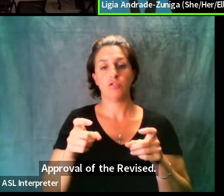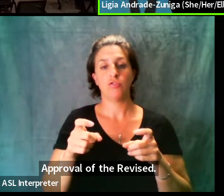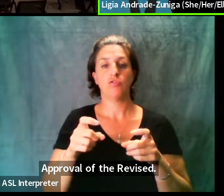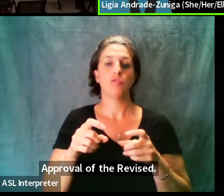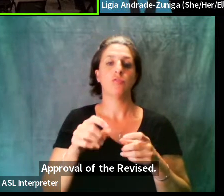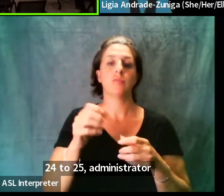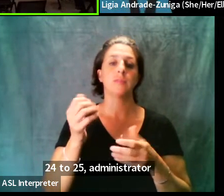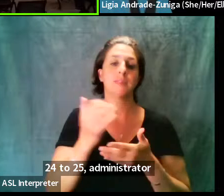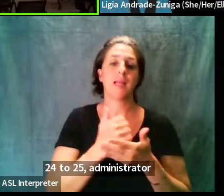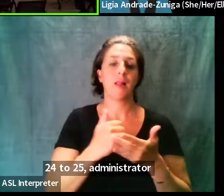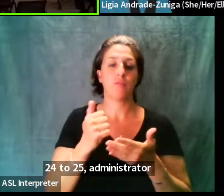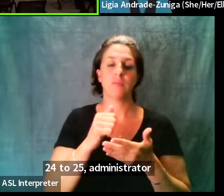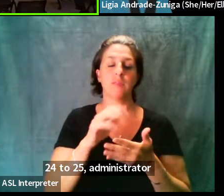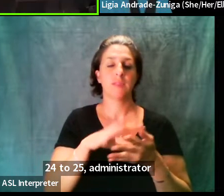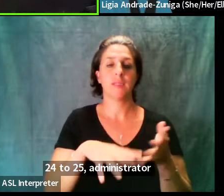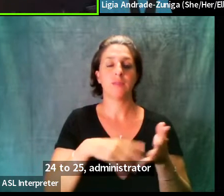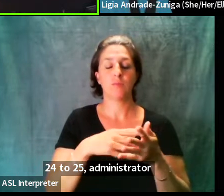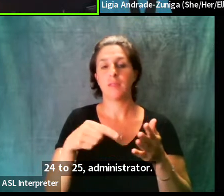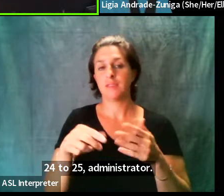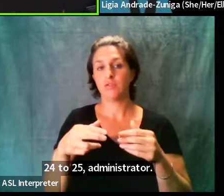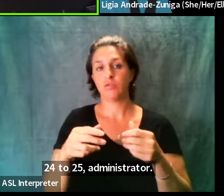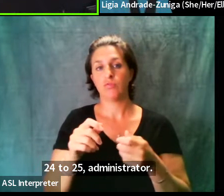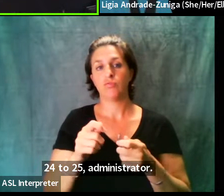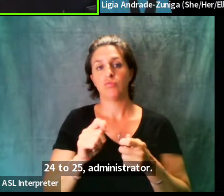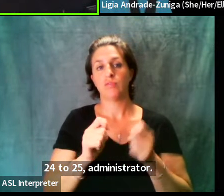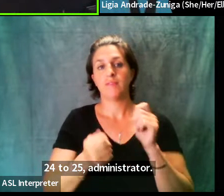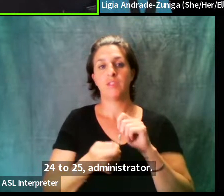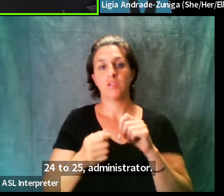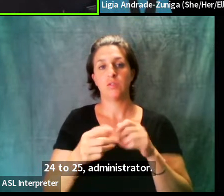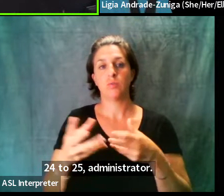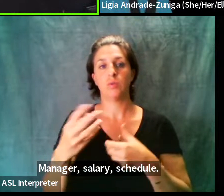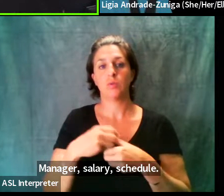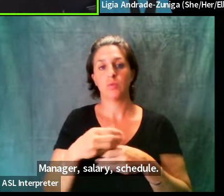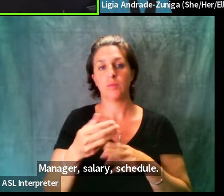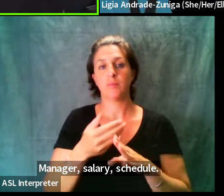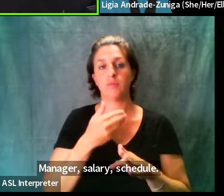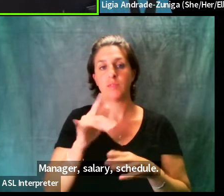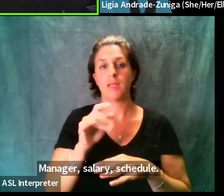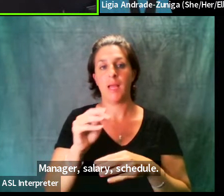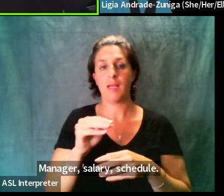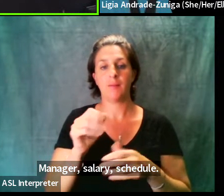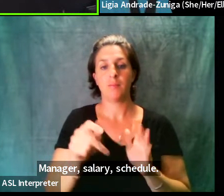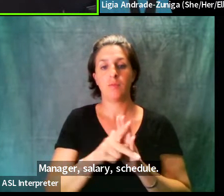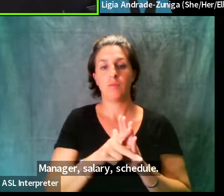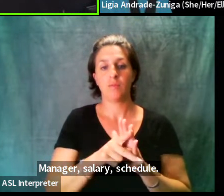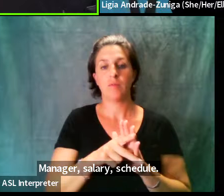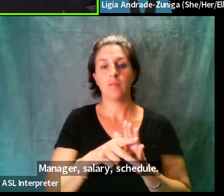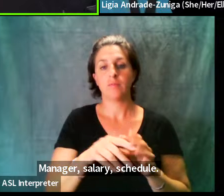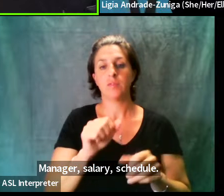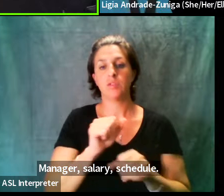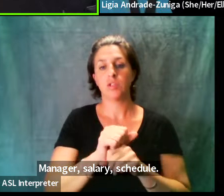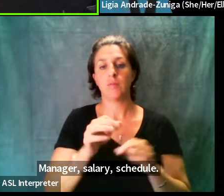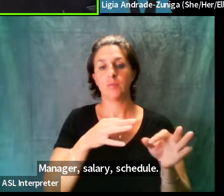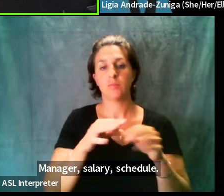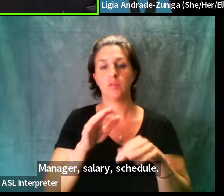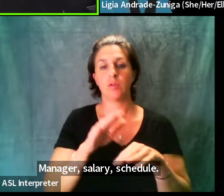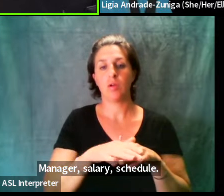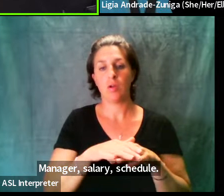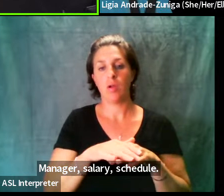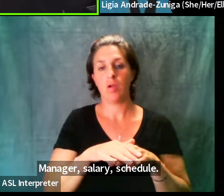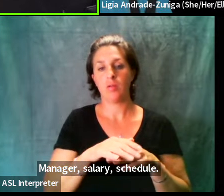schedule. Yes, this is a revision to include the previous item approval, the job description on the salary schedule. We did a